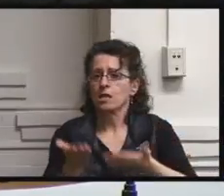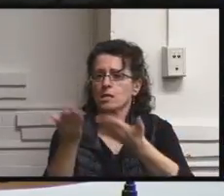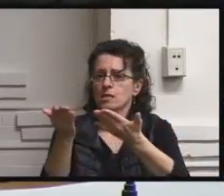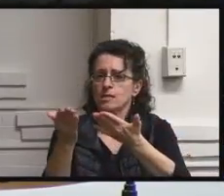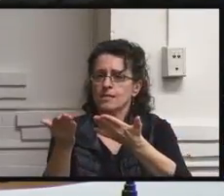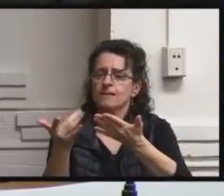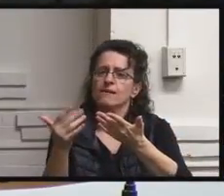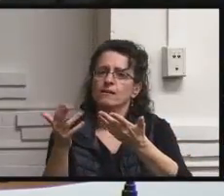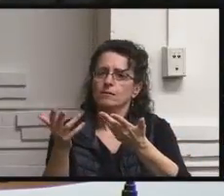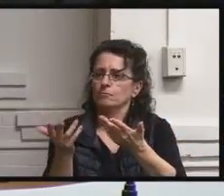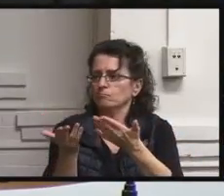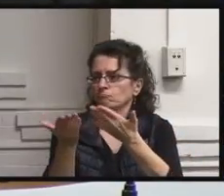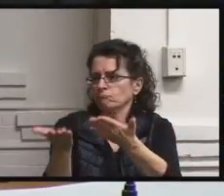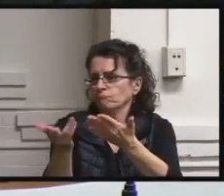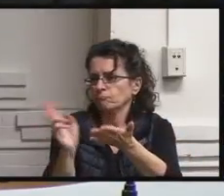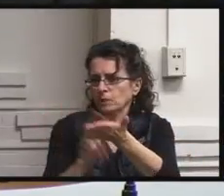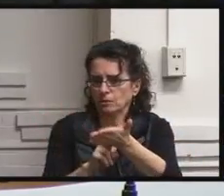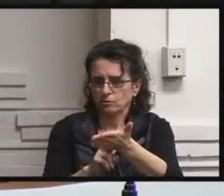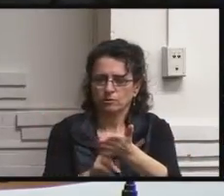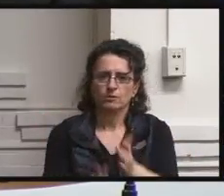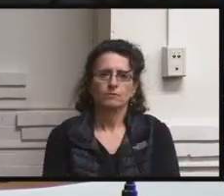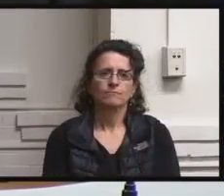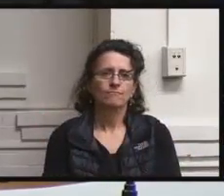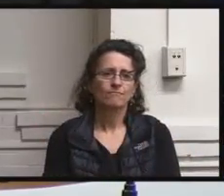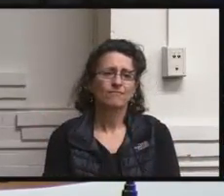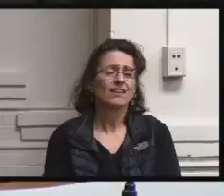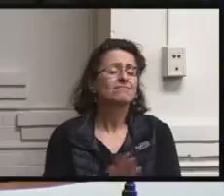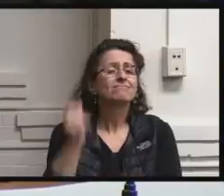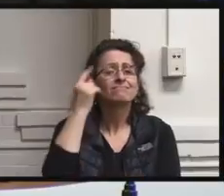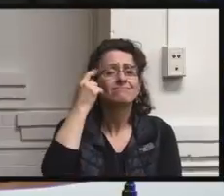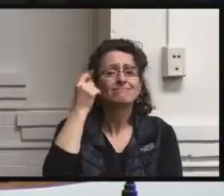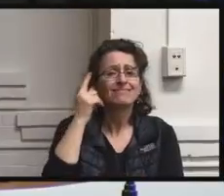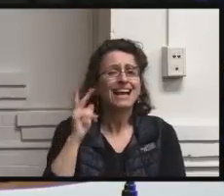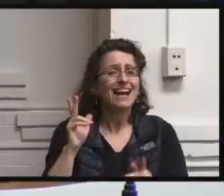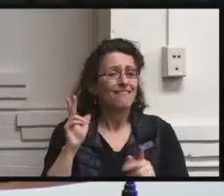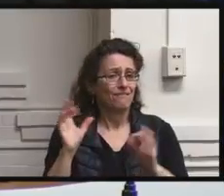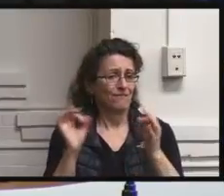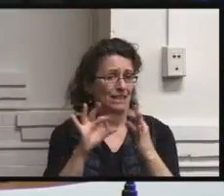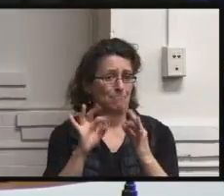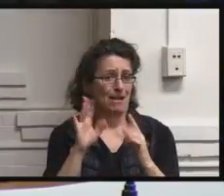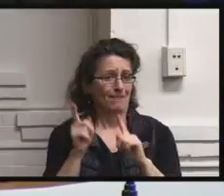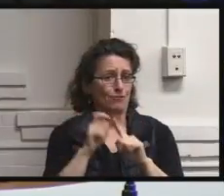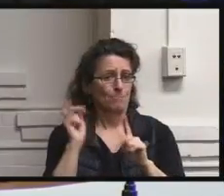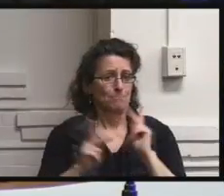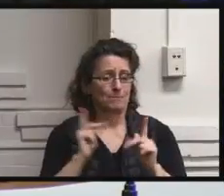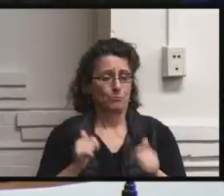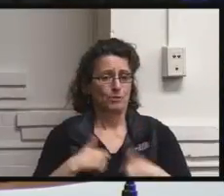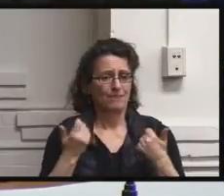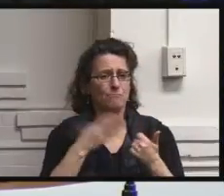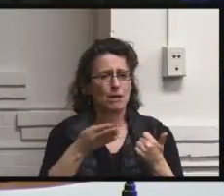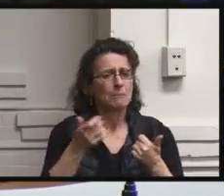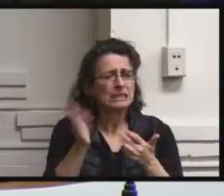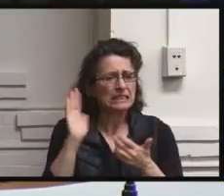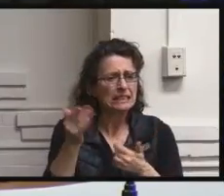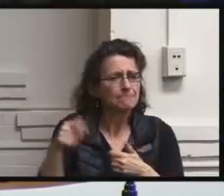been some confusion in the public related to this matter with some of the feedback we've received, one of the concerns that has been